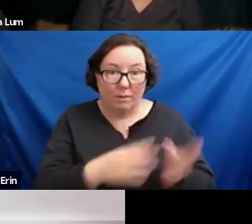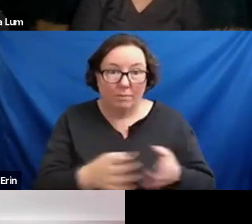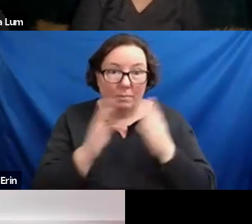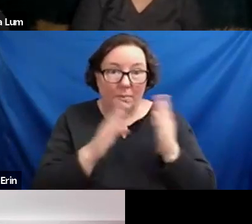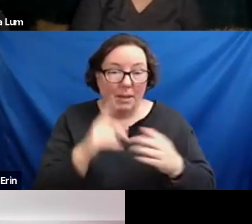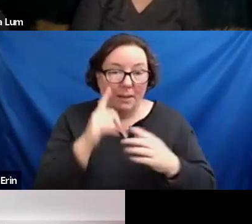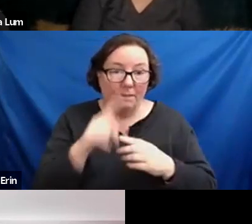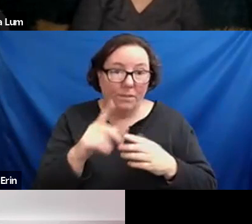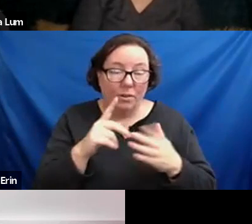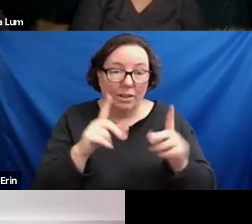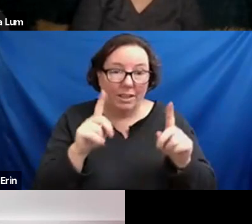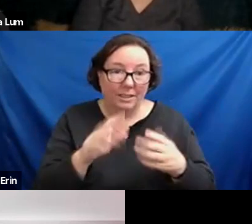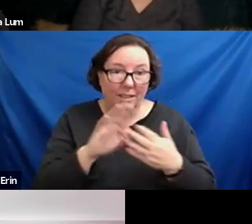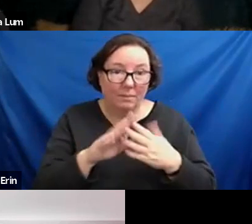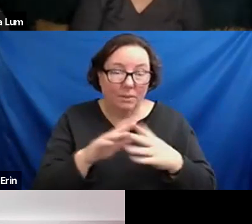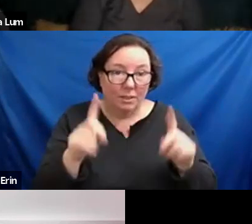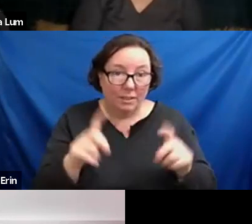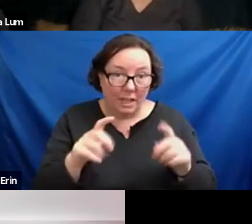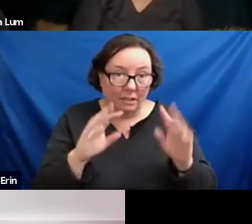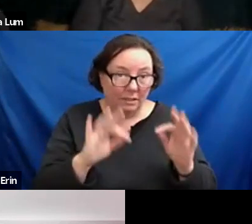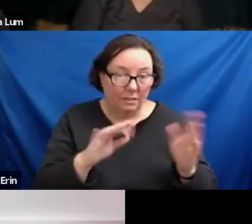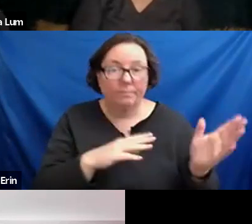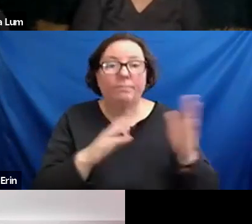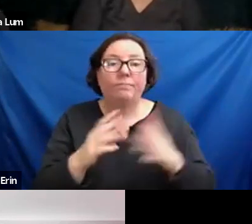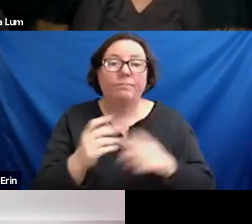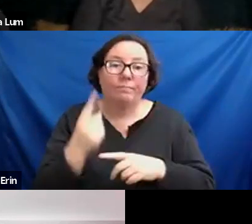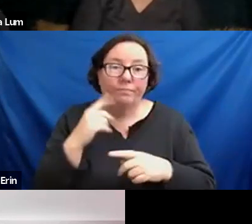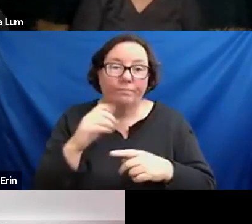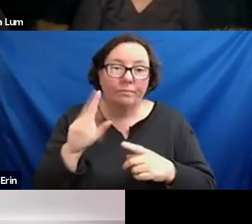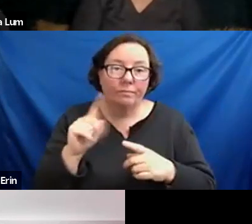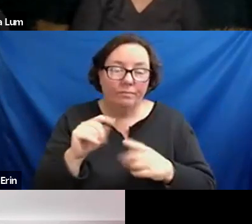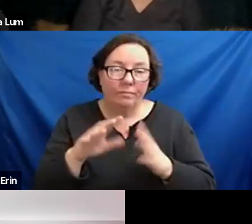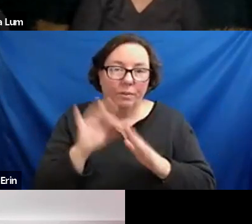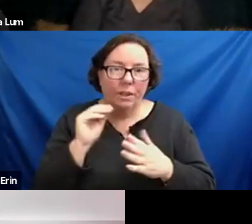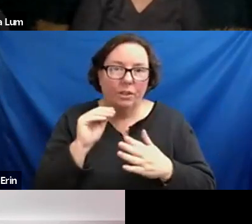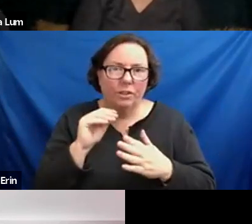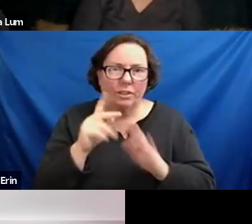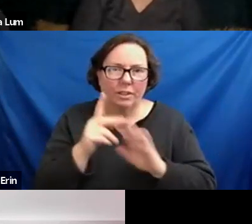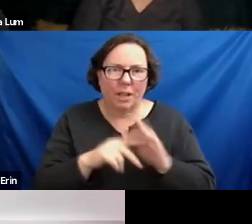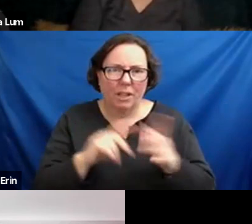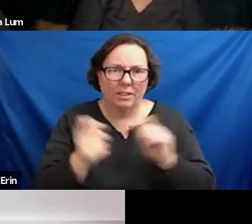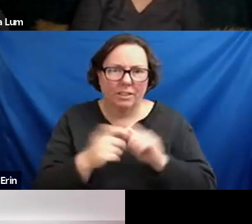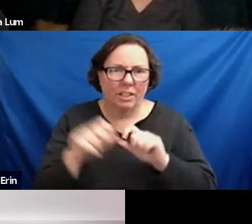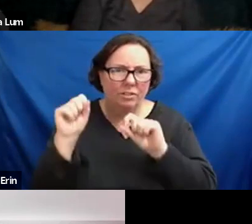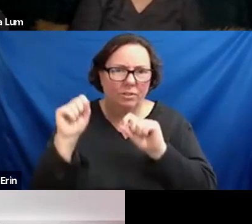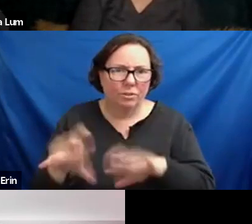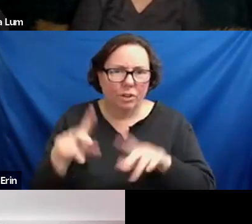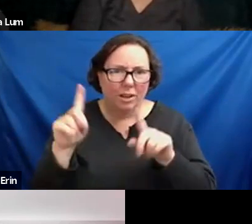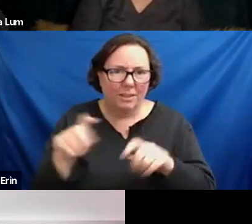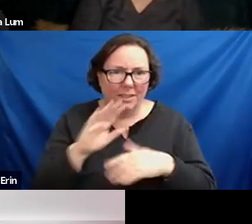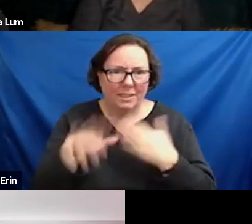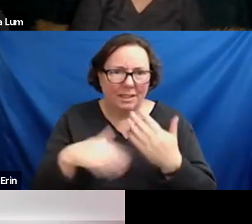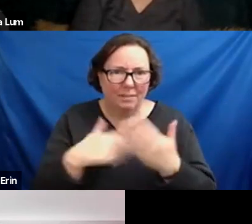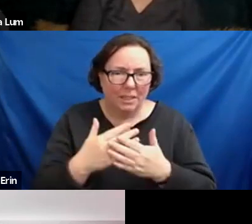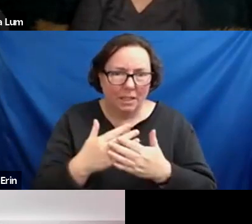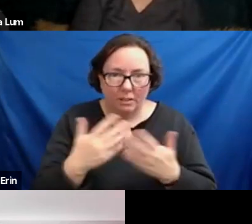test, the UEMF test. But in the last October, we learned of a policy change to drop the exam entirely and